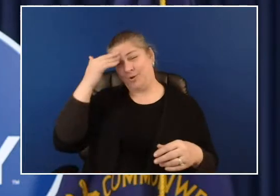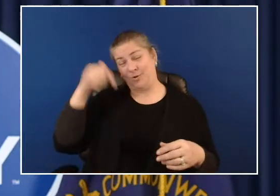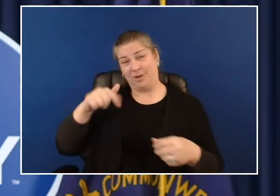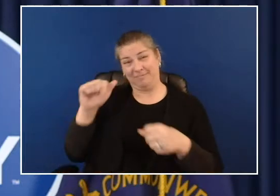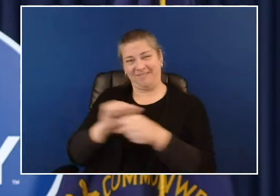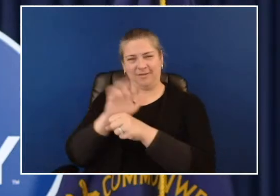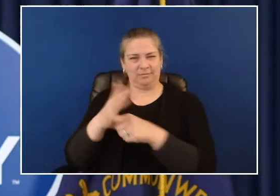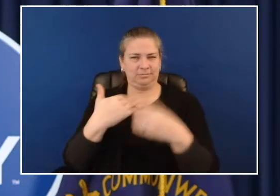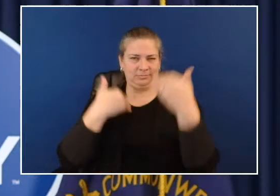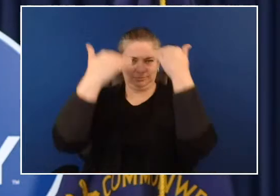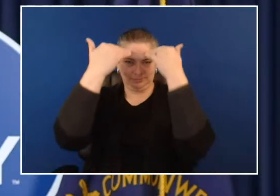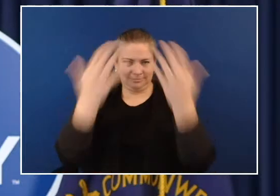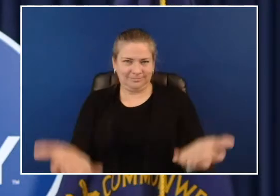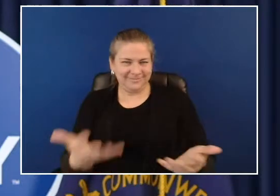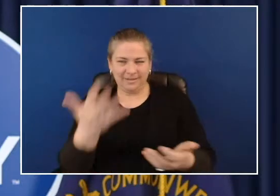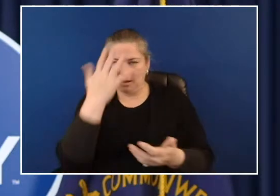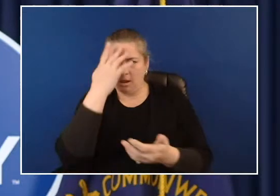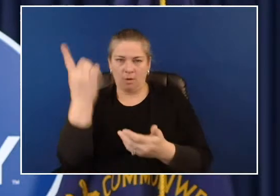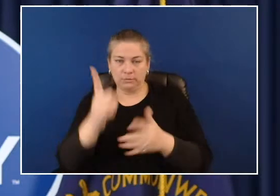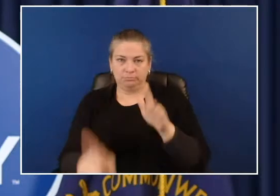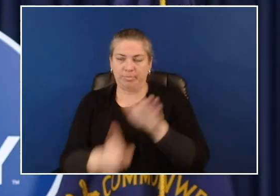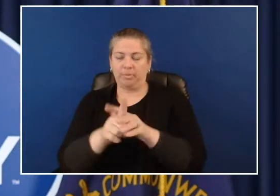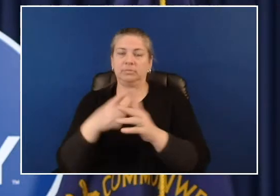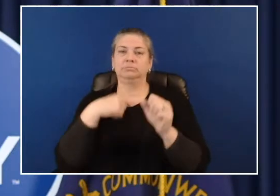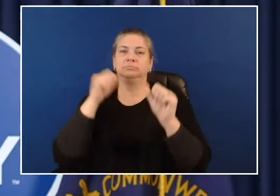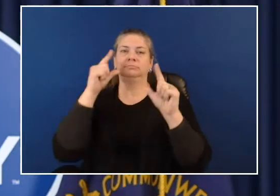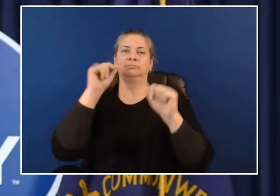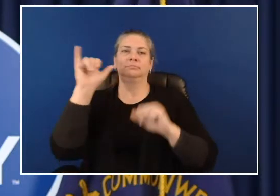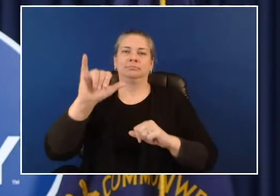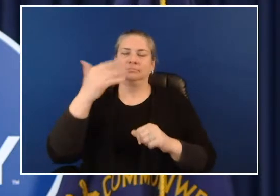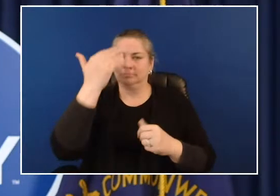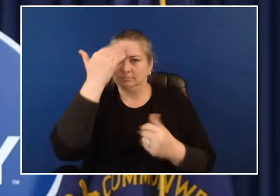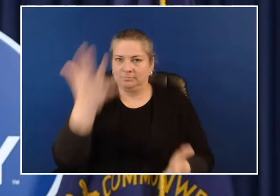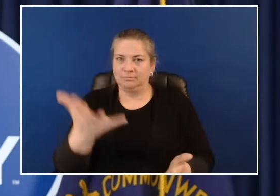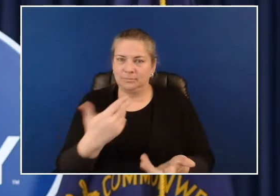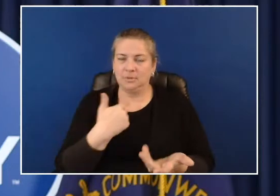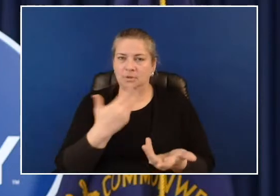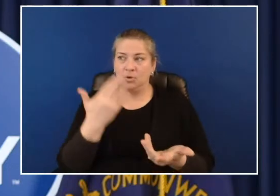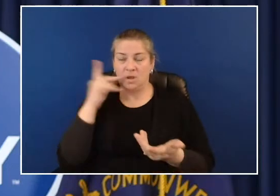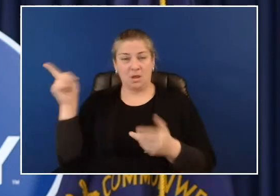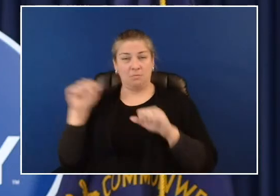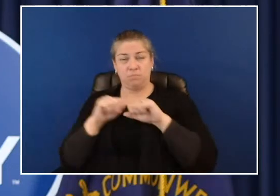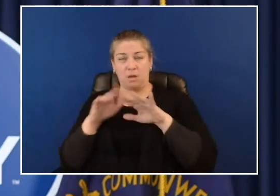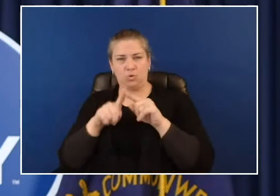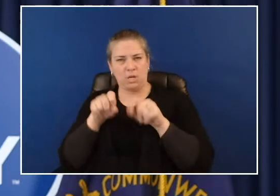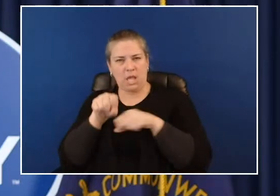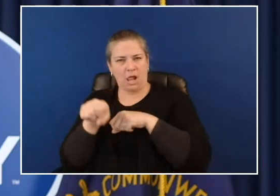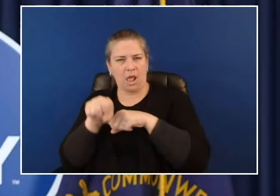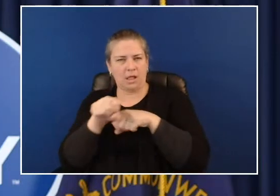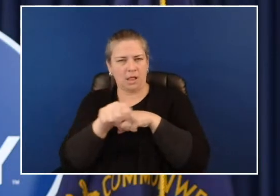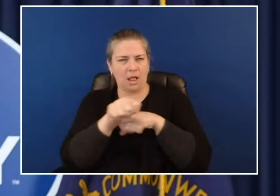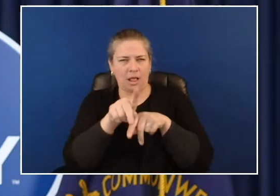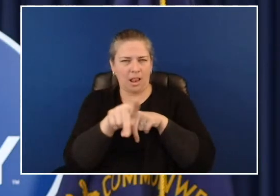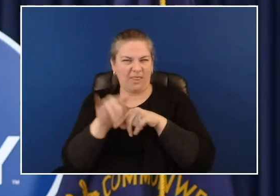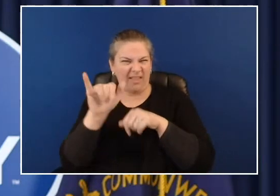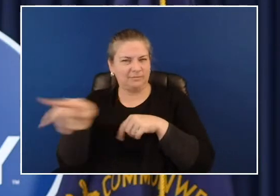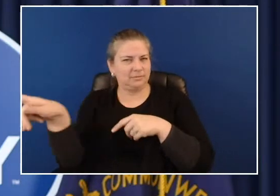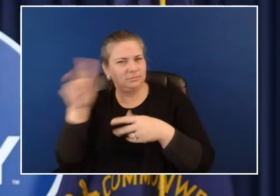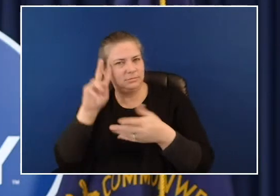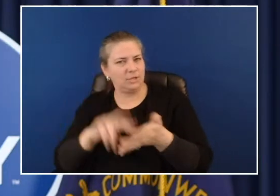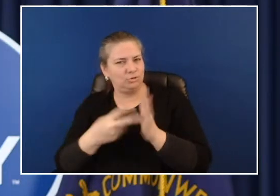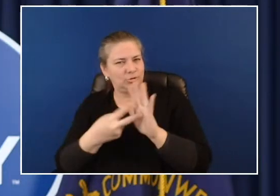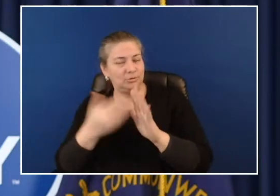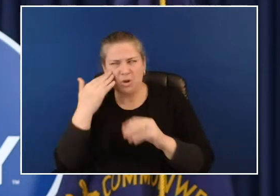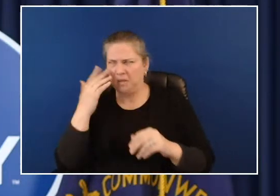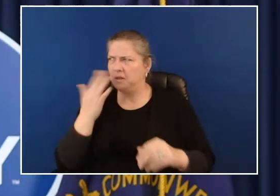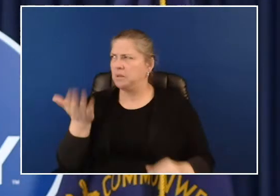100-year pandemic, at least at the moment, that comes to kill as many of us as possible. In the past, I think the Spanish flu was up to